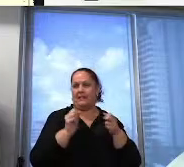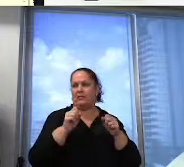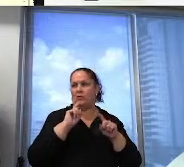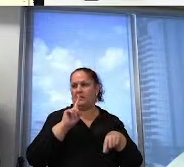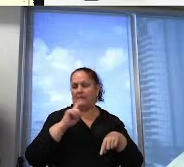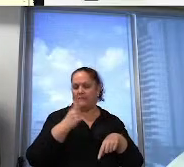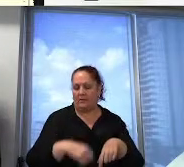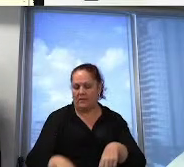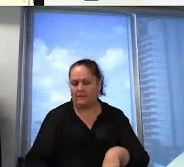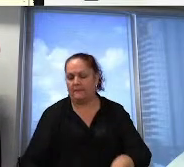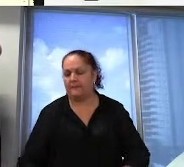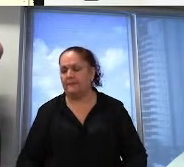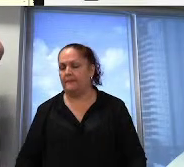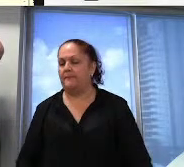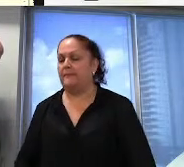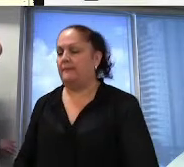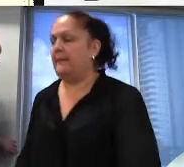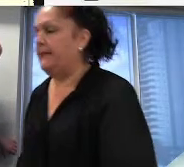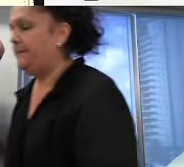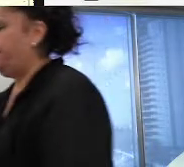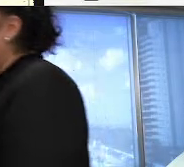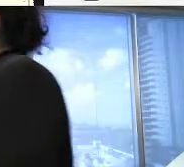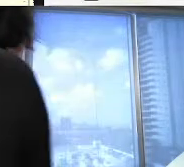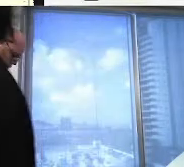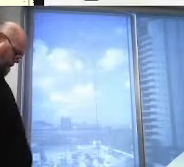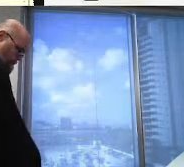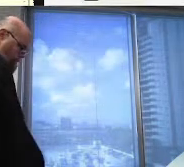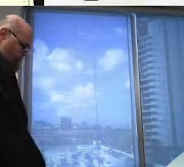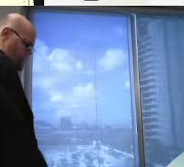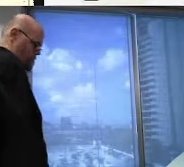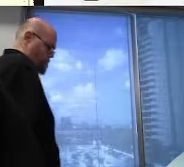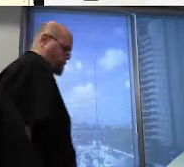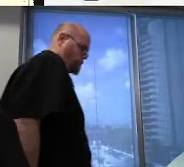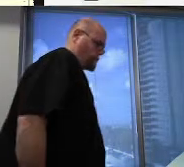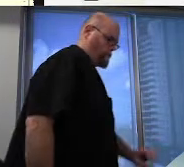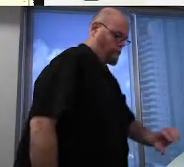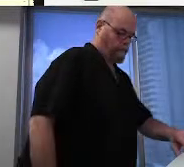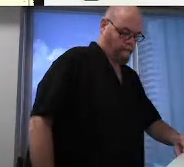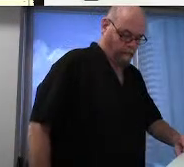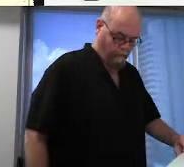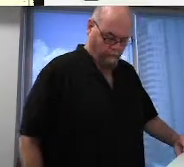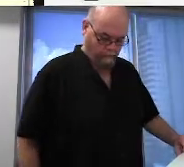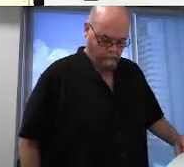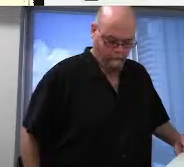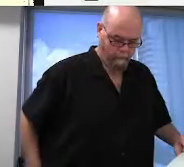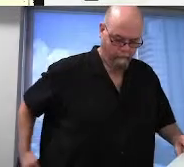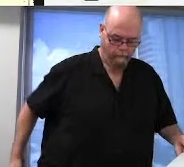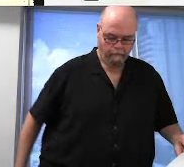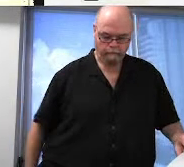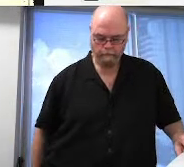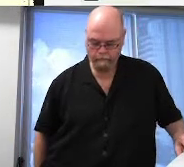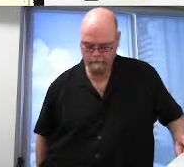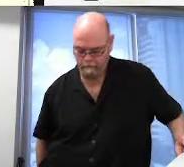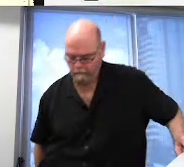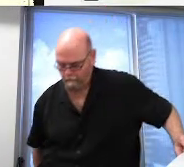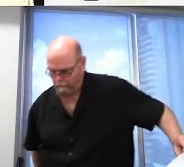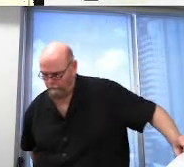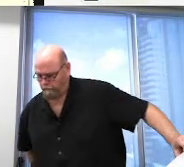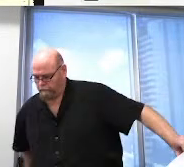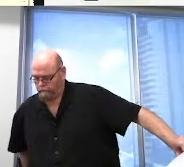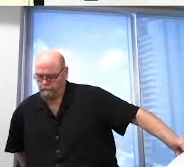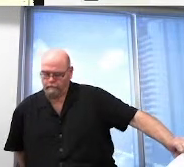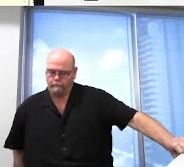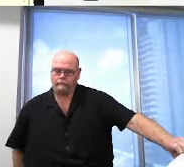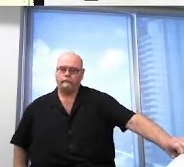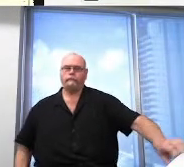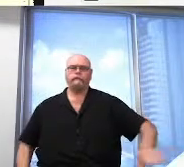so I can answer that question first, I guess. Let me, the level of specificity on the question is a little difficult for me to give you the answer you're